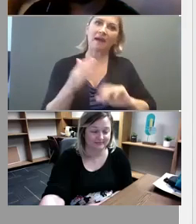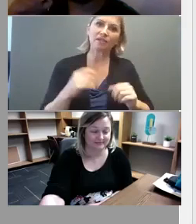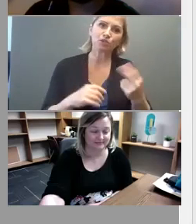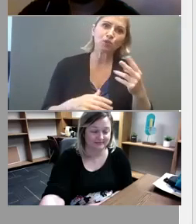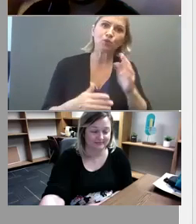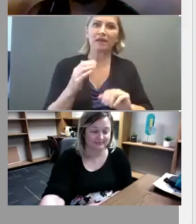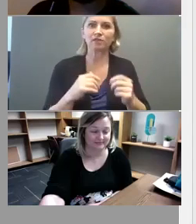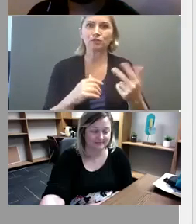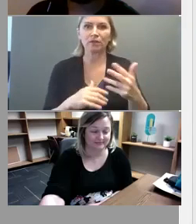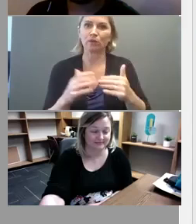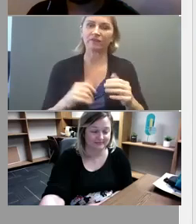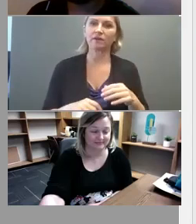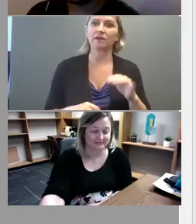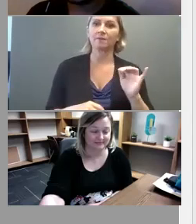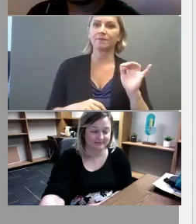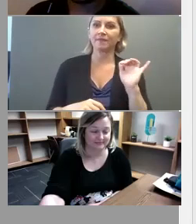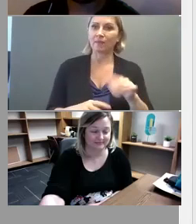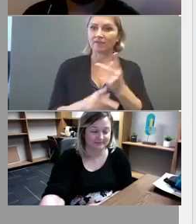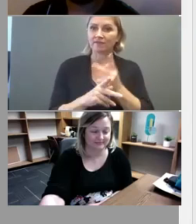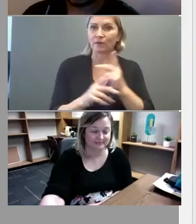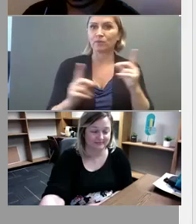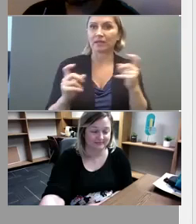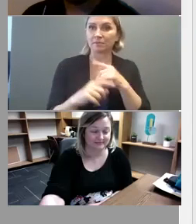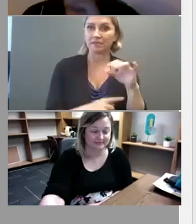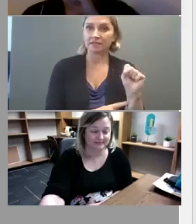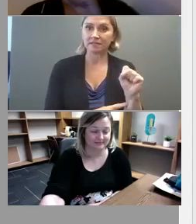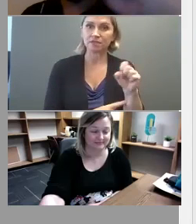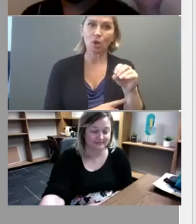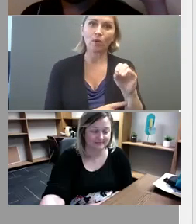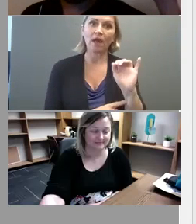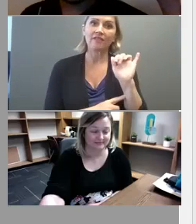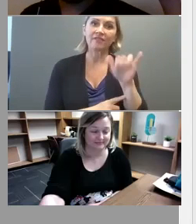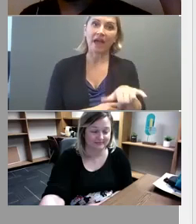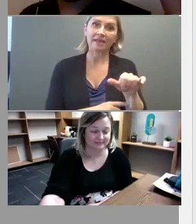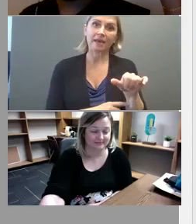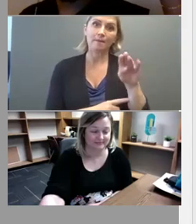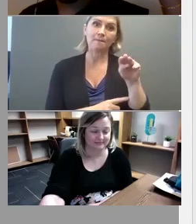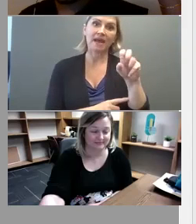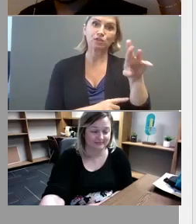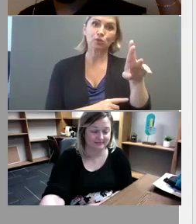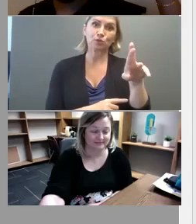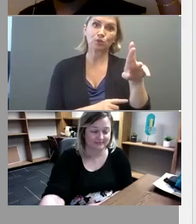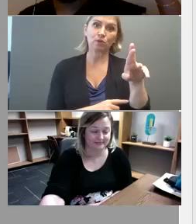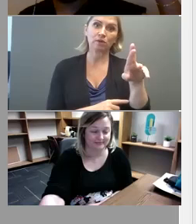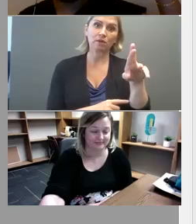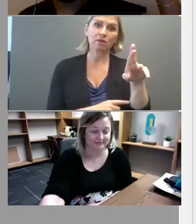case, we use the iteration method to figure out what the complexity was. Master method on the other hand,